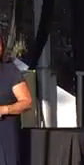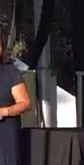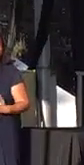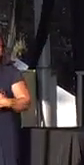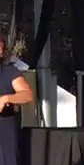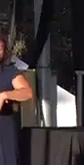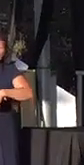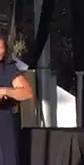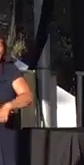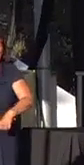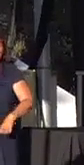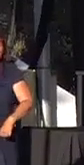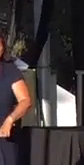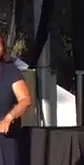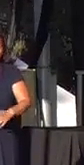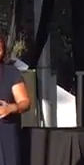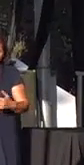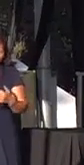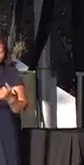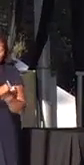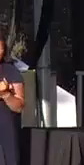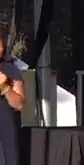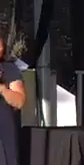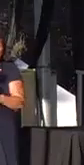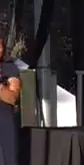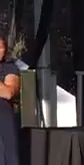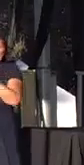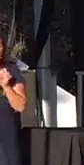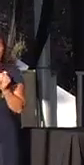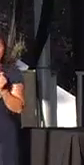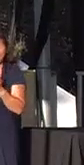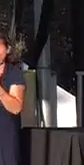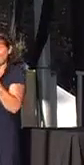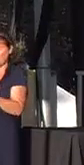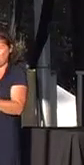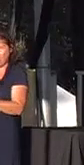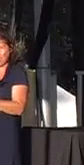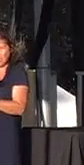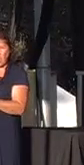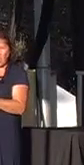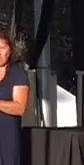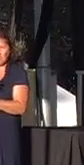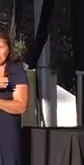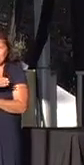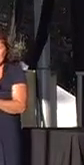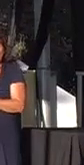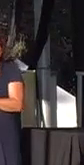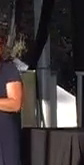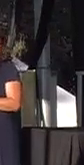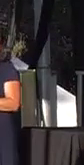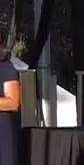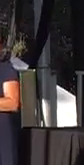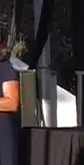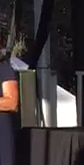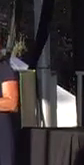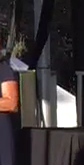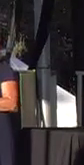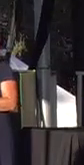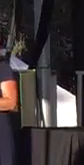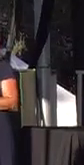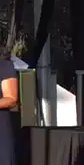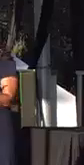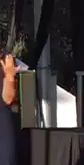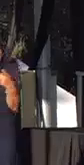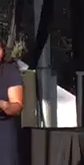time that we stand together, because when we watch Alton and Philando Castile, when we watch what